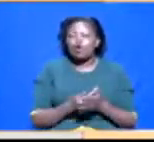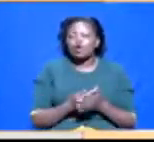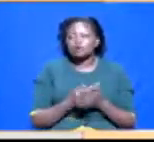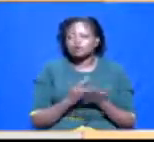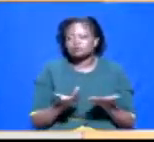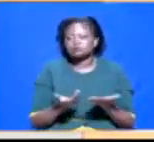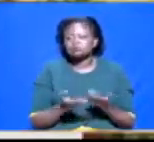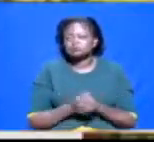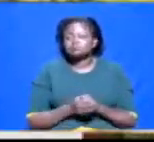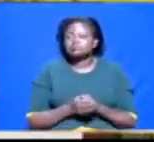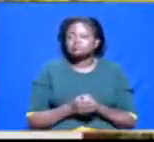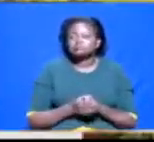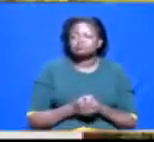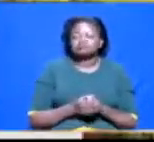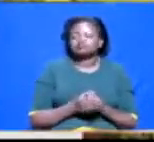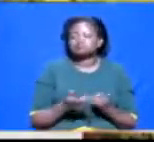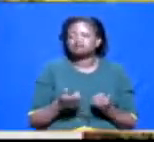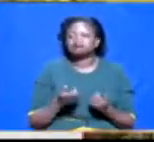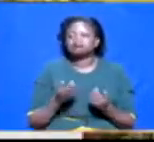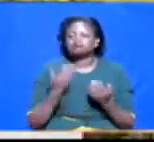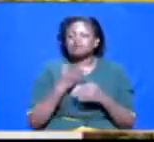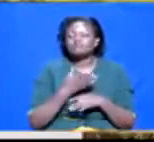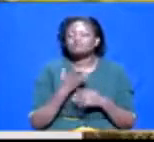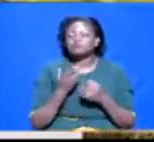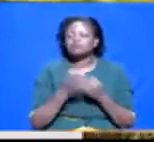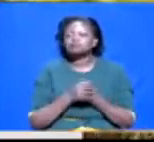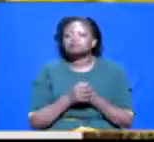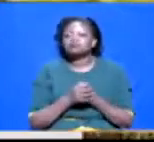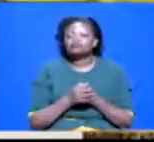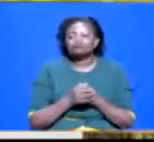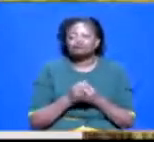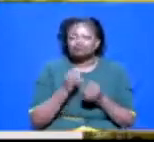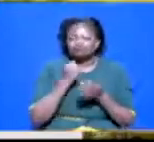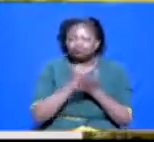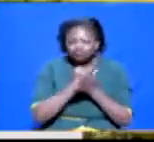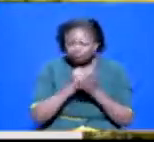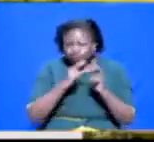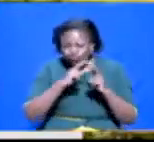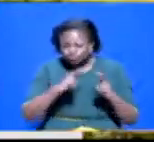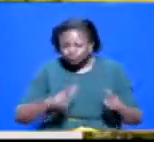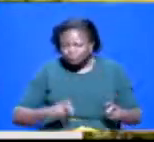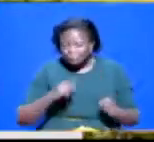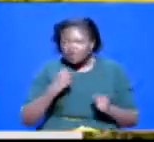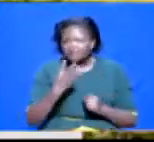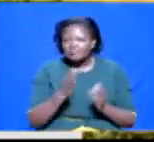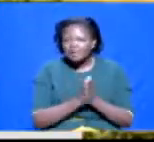deaths reported after conducting facility record audits in April and June.